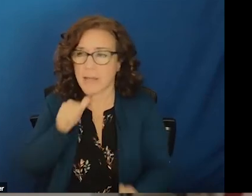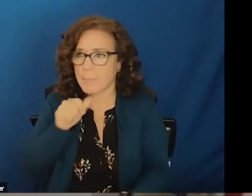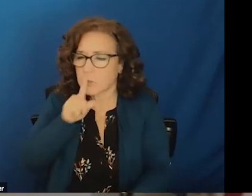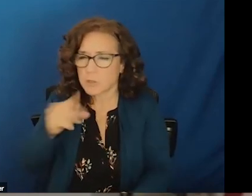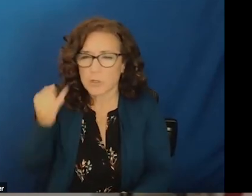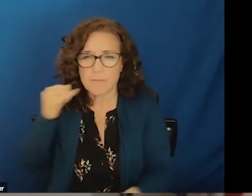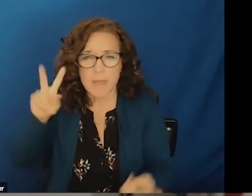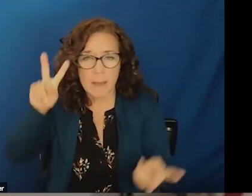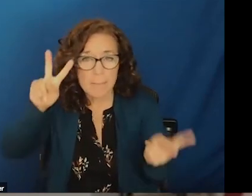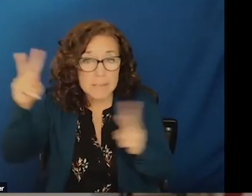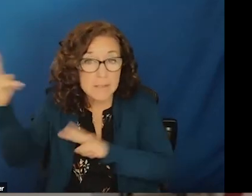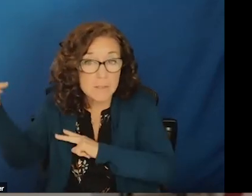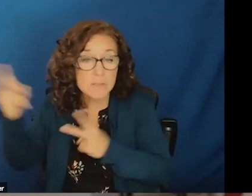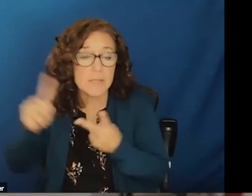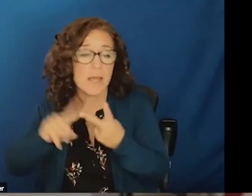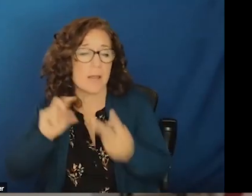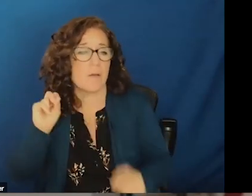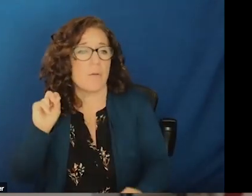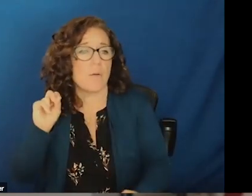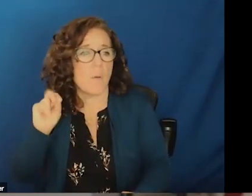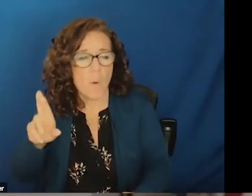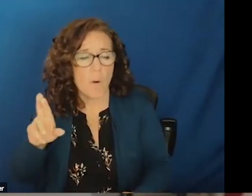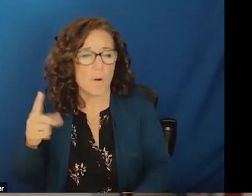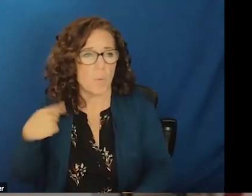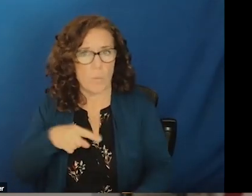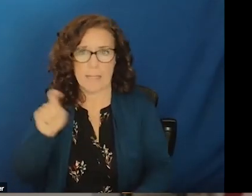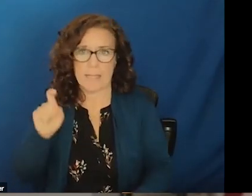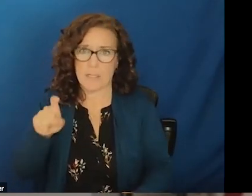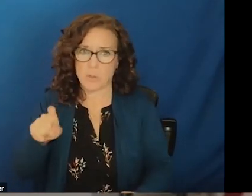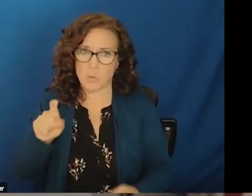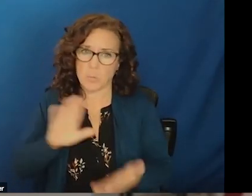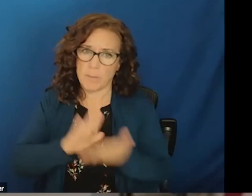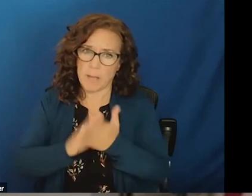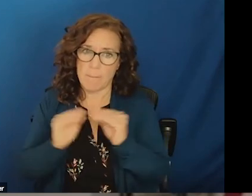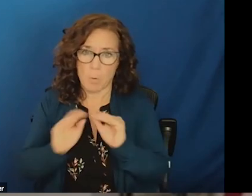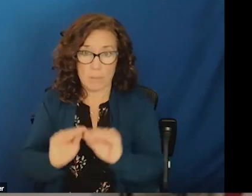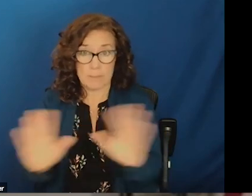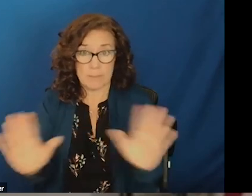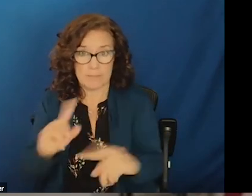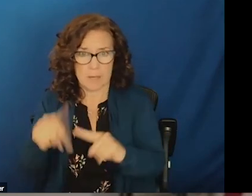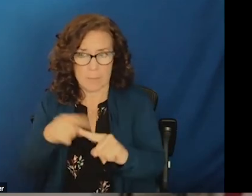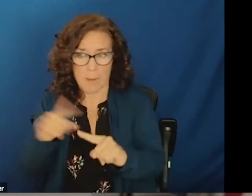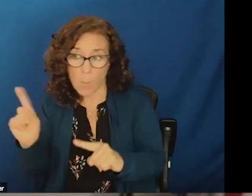being said, or we need to be a little bit more specific about, you know, where the money is, how